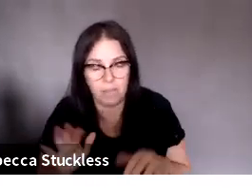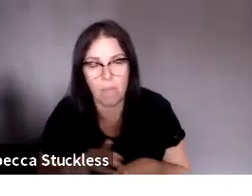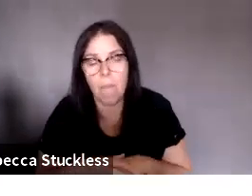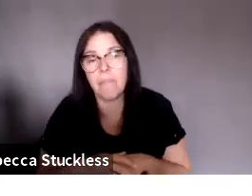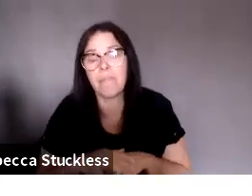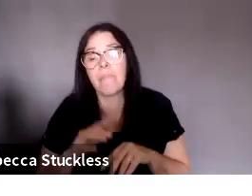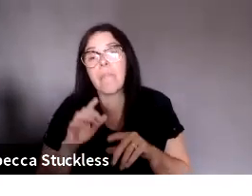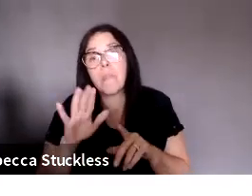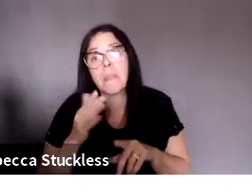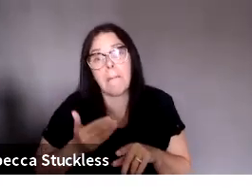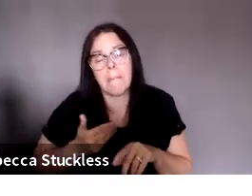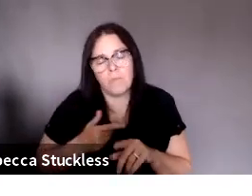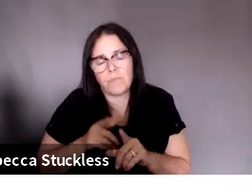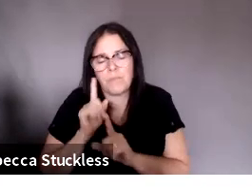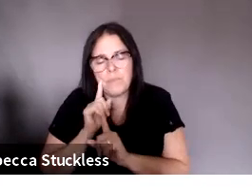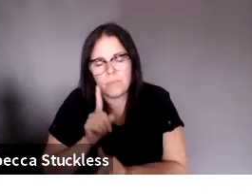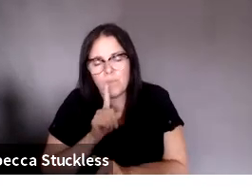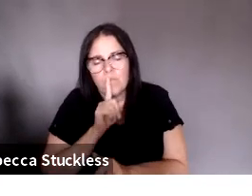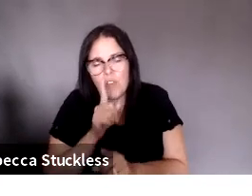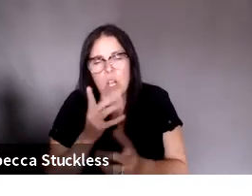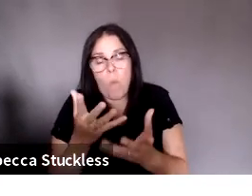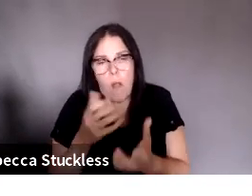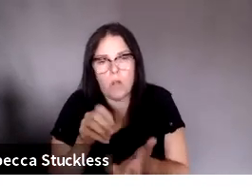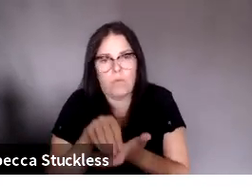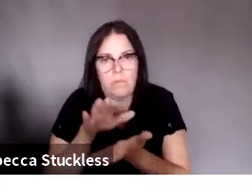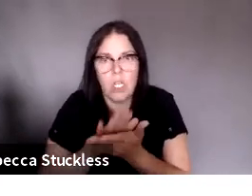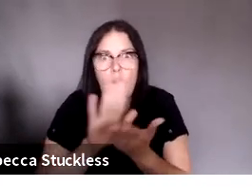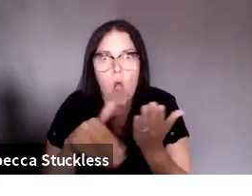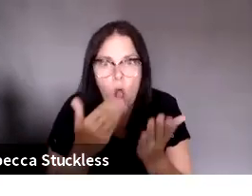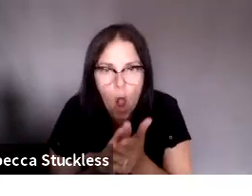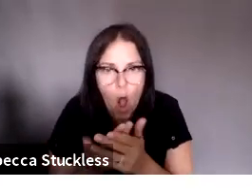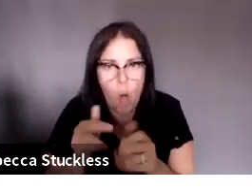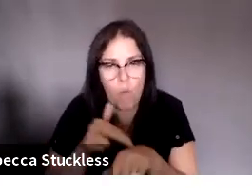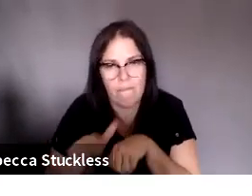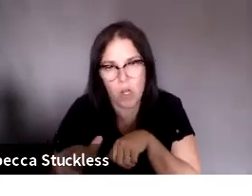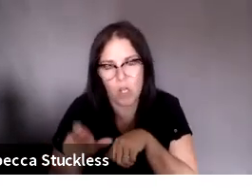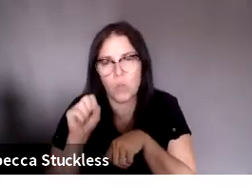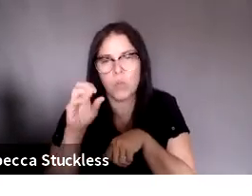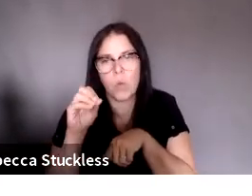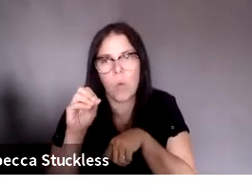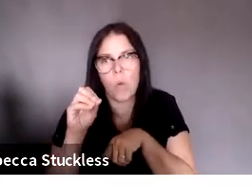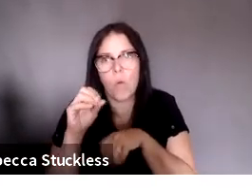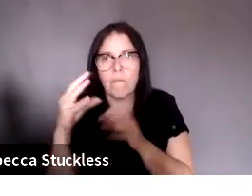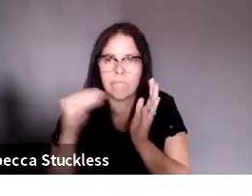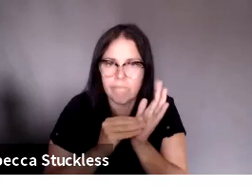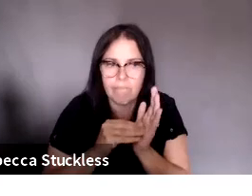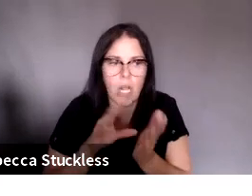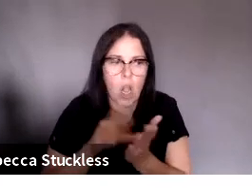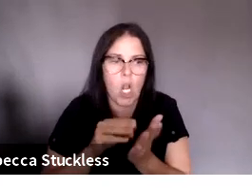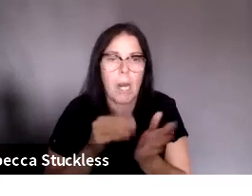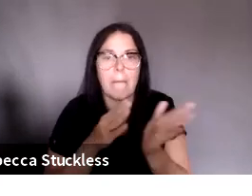The ministry really wants us to capture all of the referrals we do so that they're in the learner plan and they create